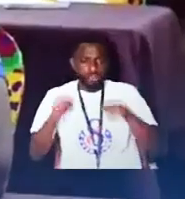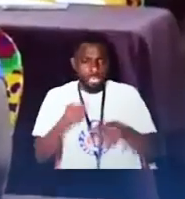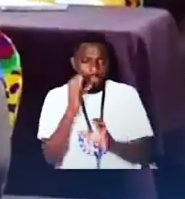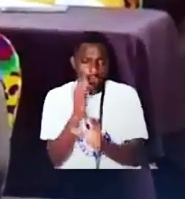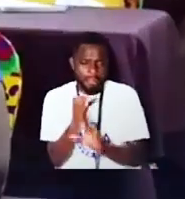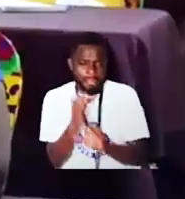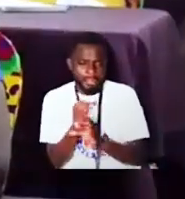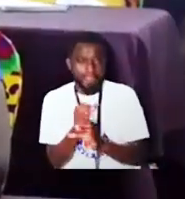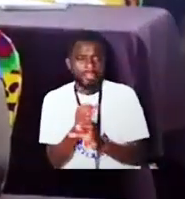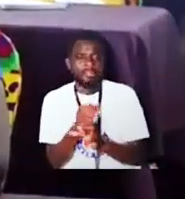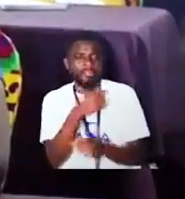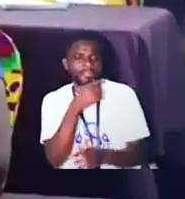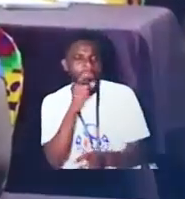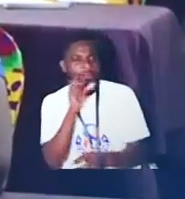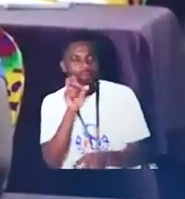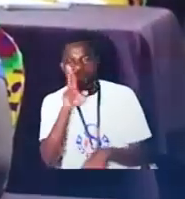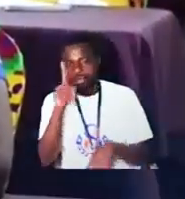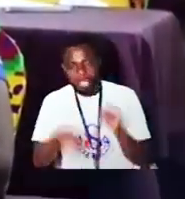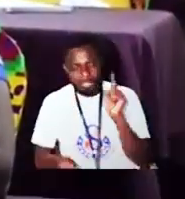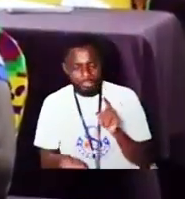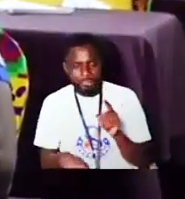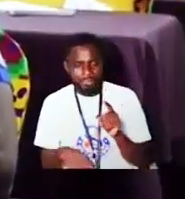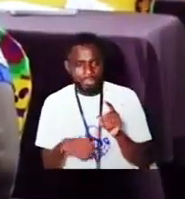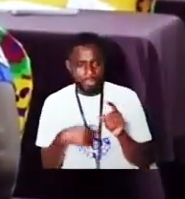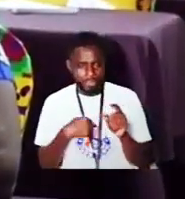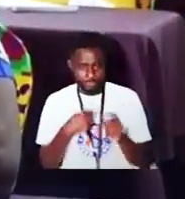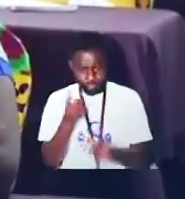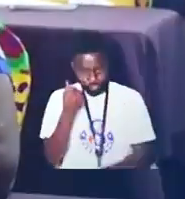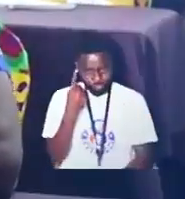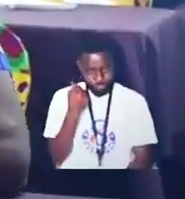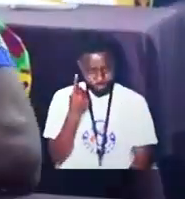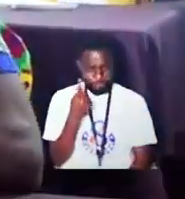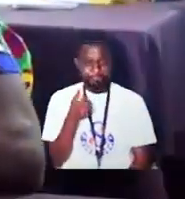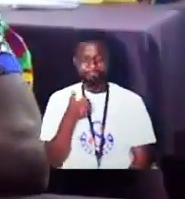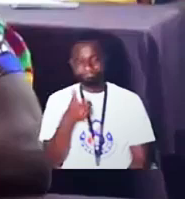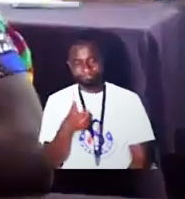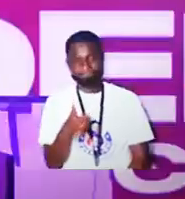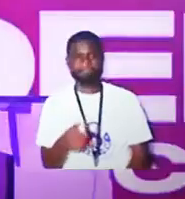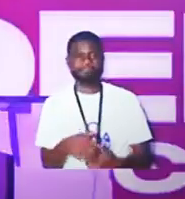garden or not. Have I communicated? Fine.